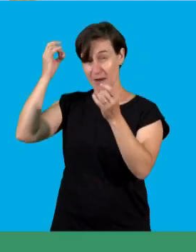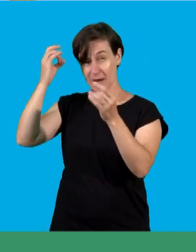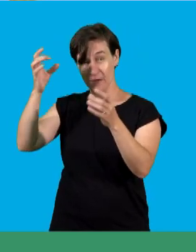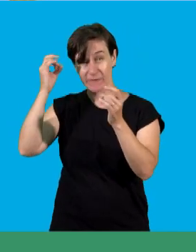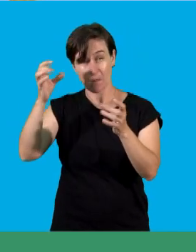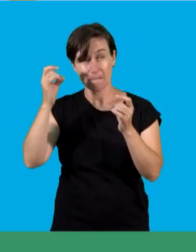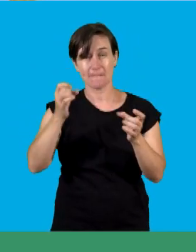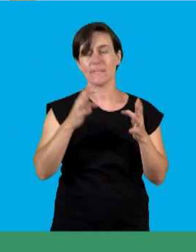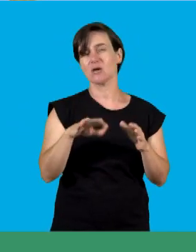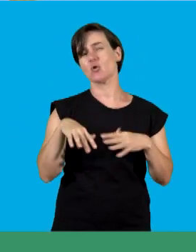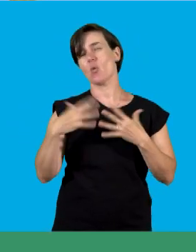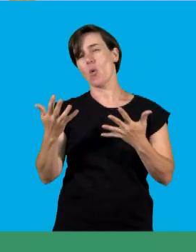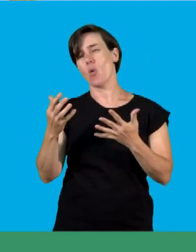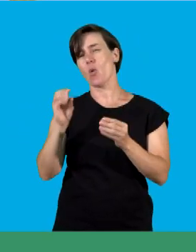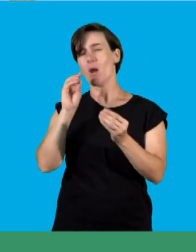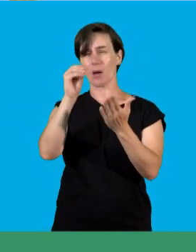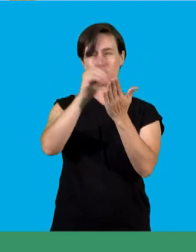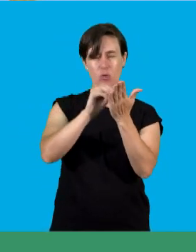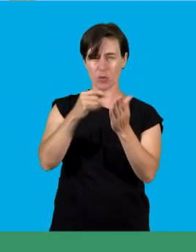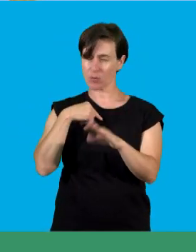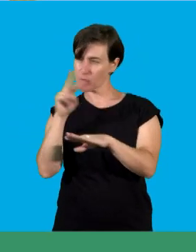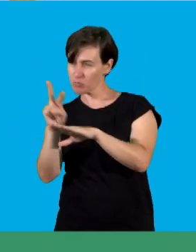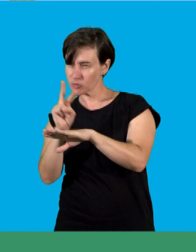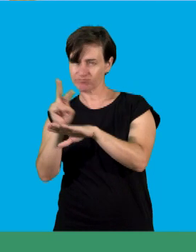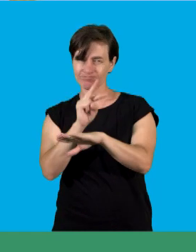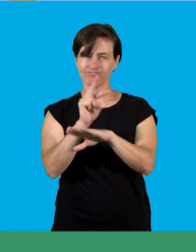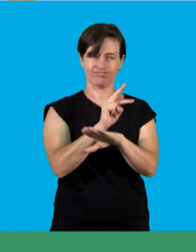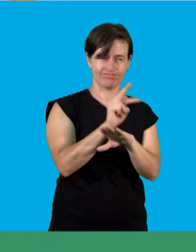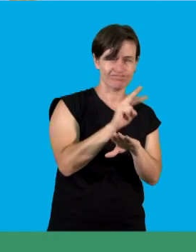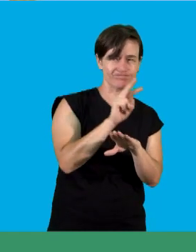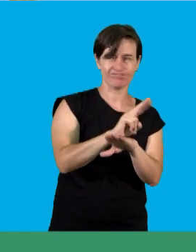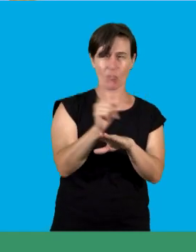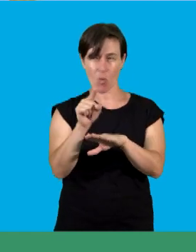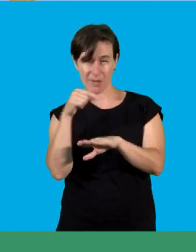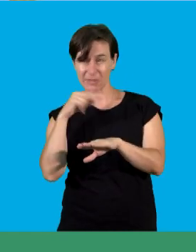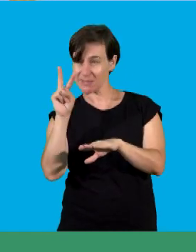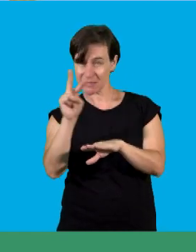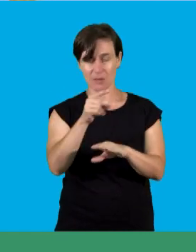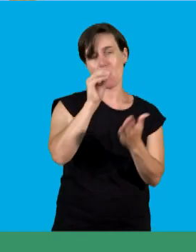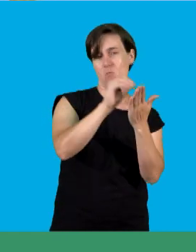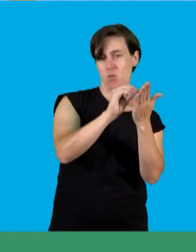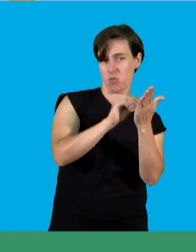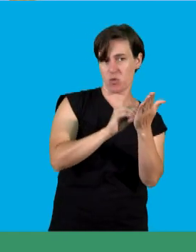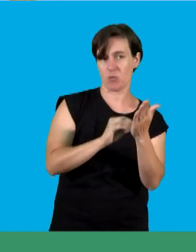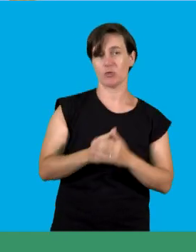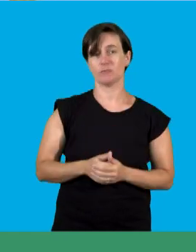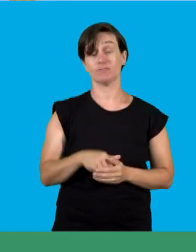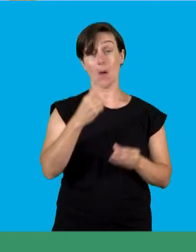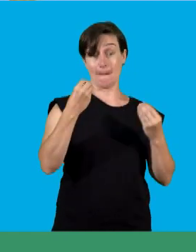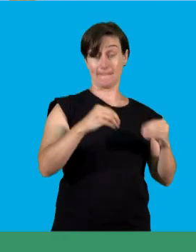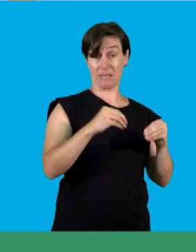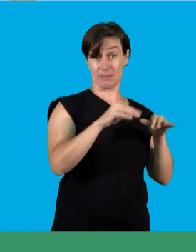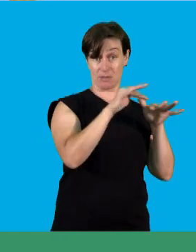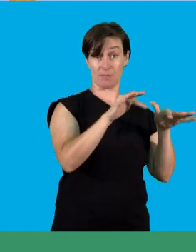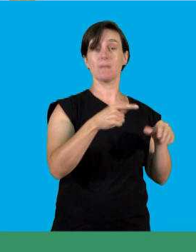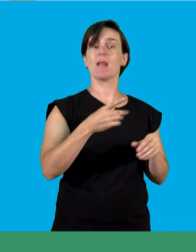information or to form a set of guidelines for observation. So entrepreneurs usually develop a research